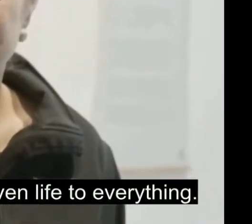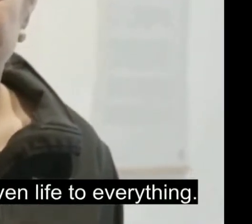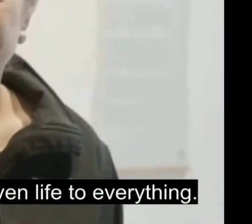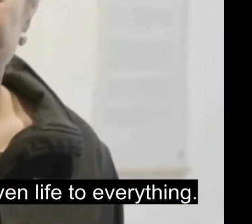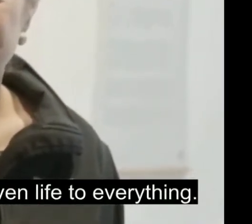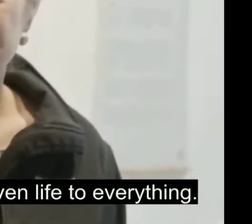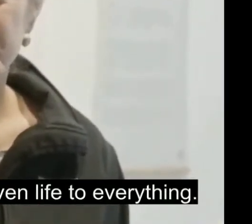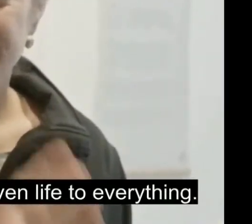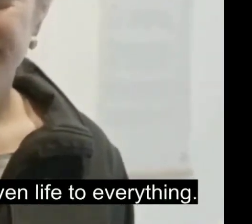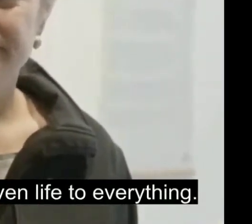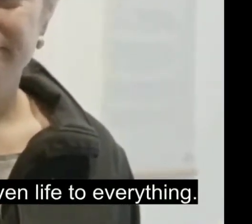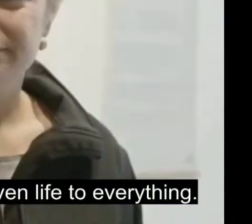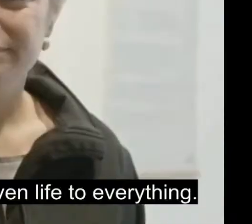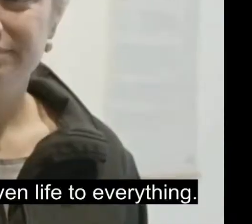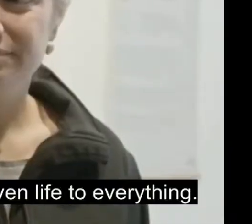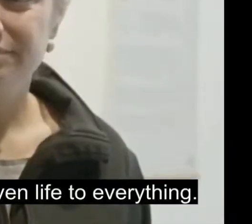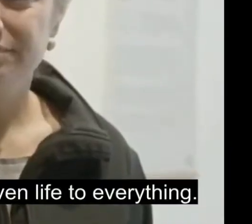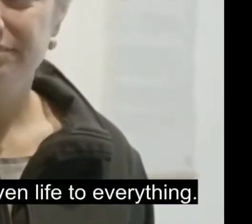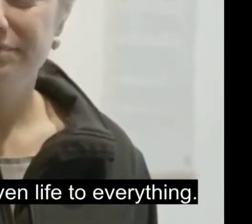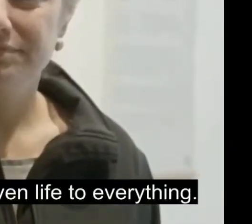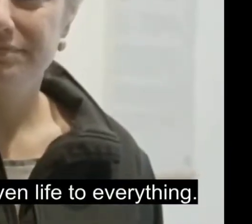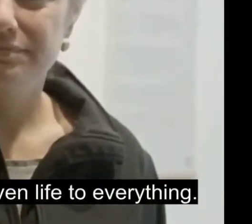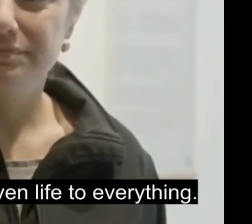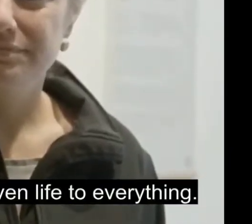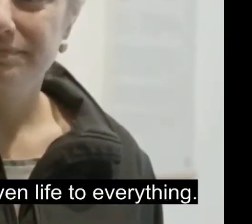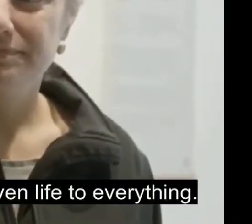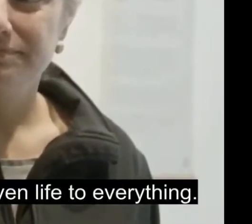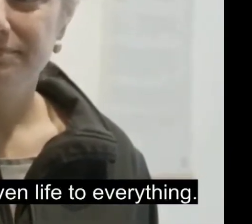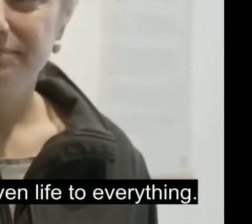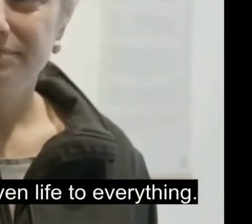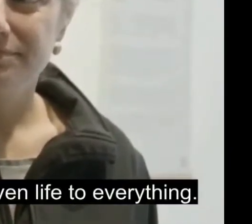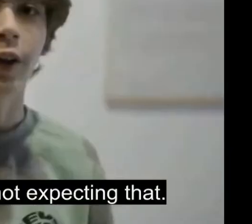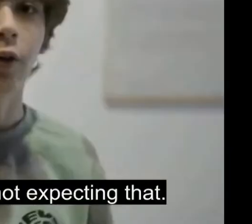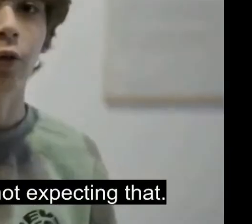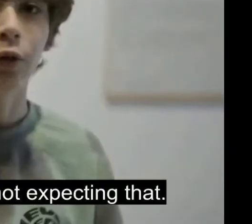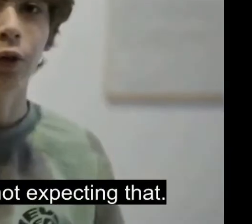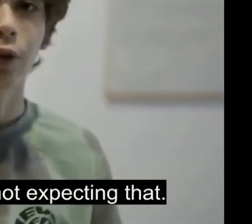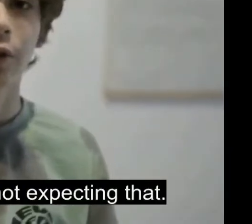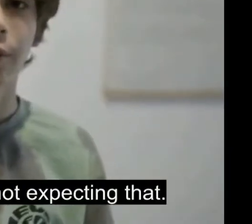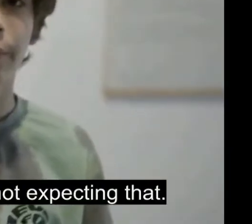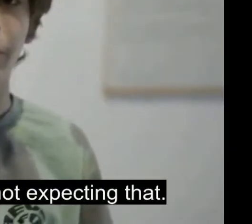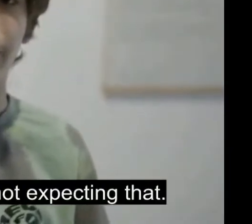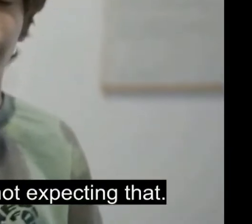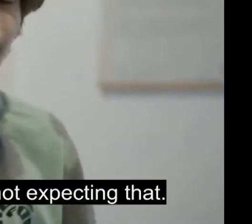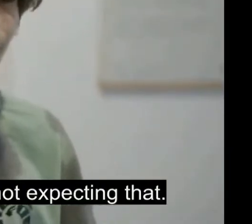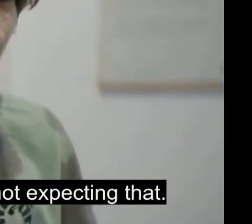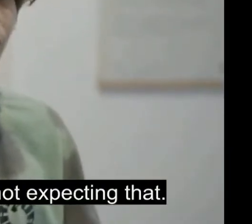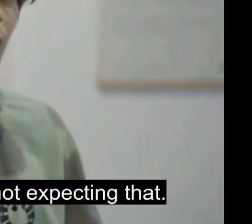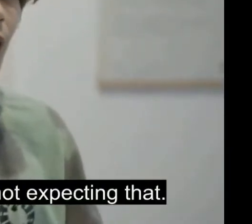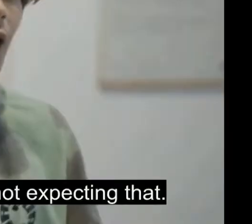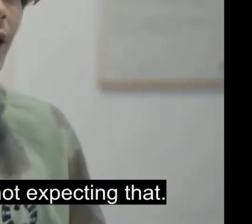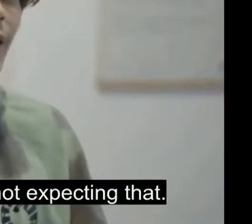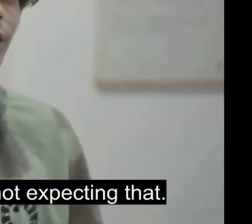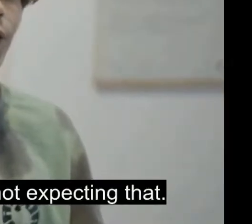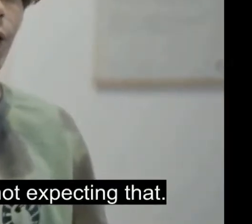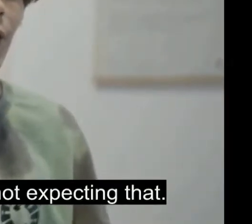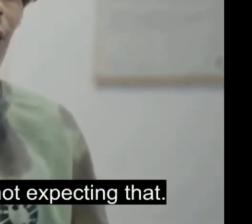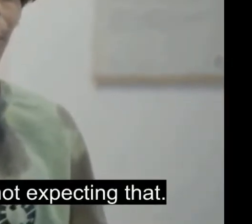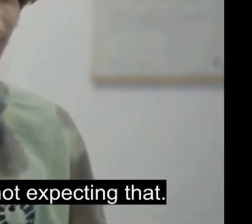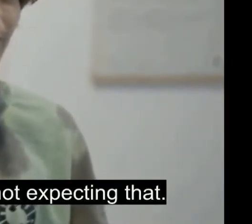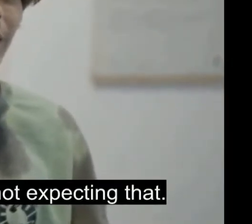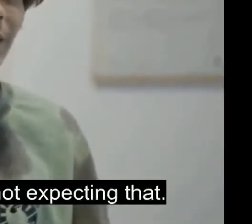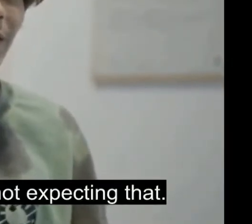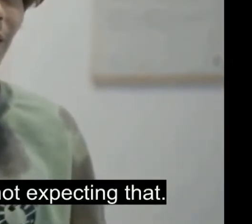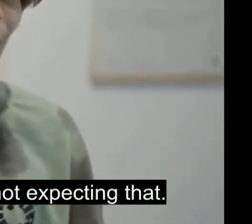but actually, they sort of given life to everything. The thing that also blew my mind was